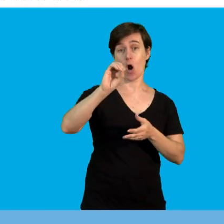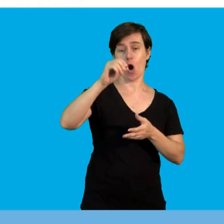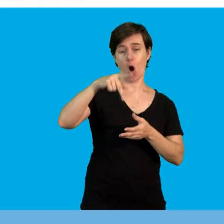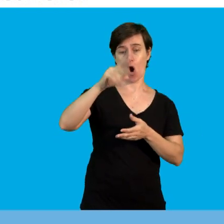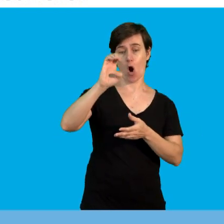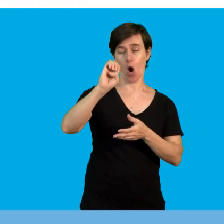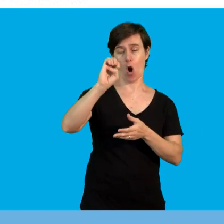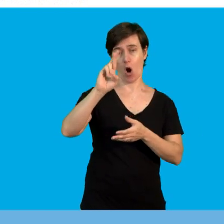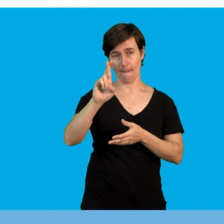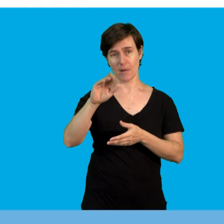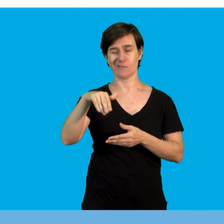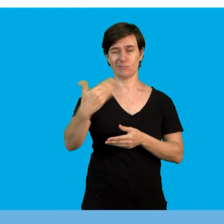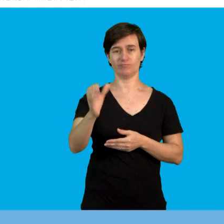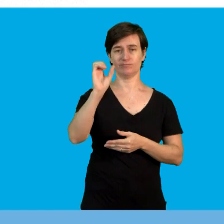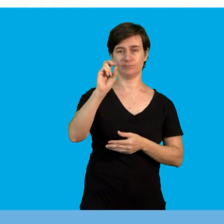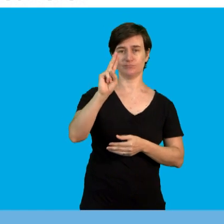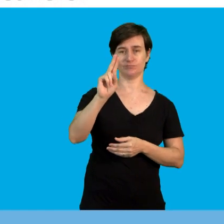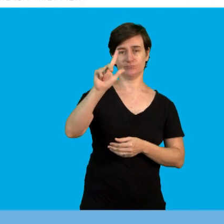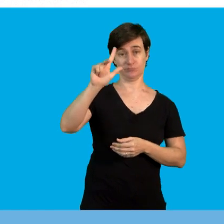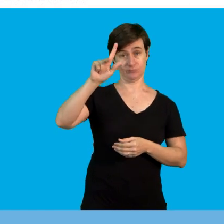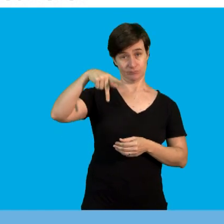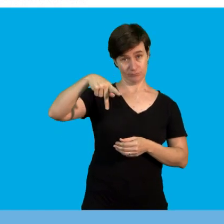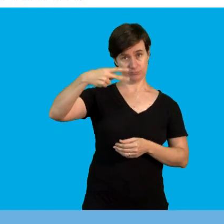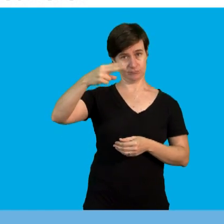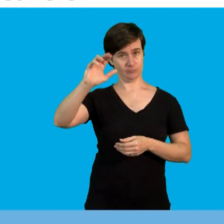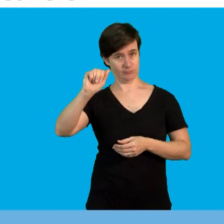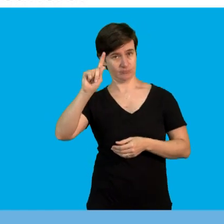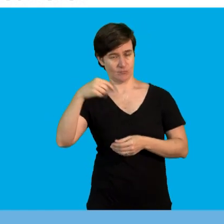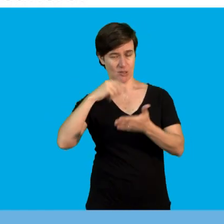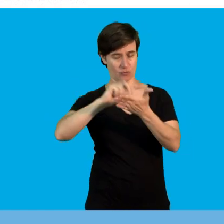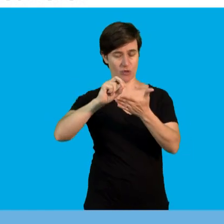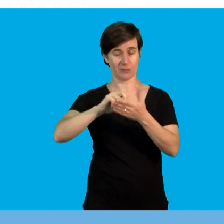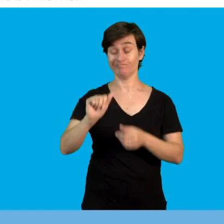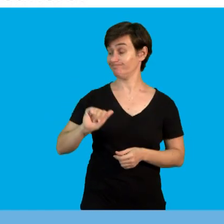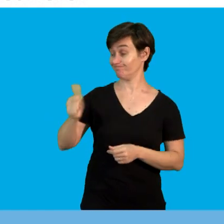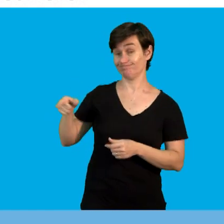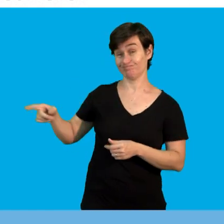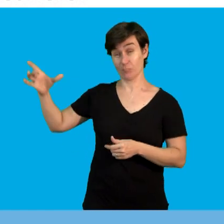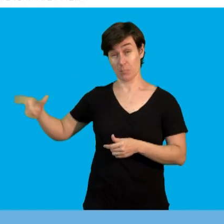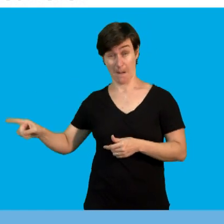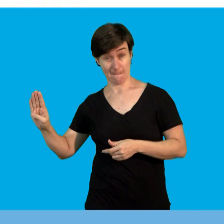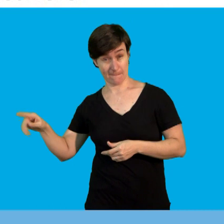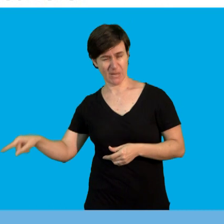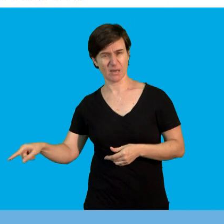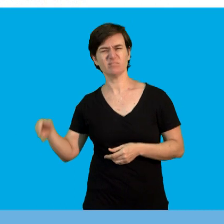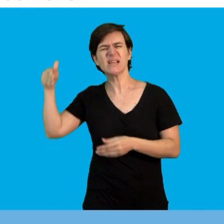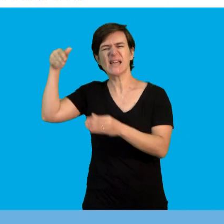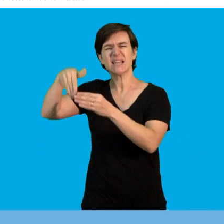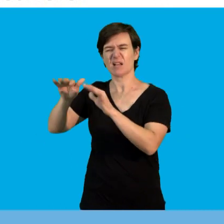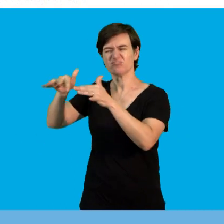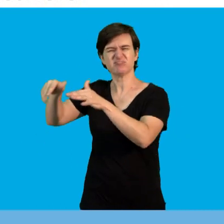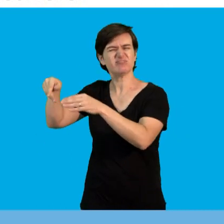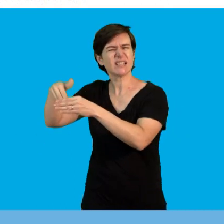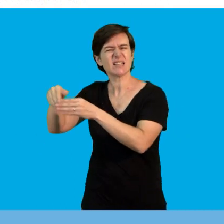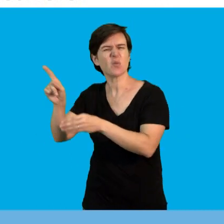So we had a copper sulfate, and the other beaker, which was beaker B, had a zinc